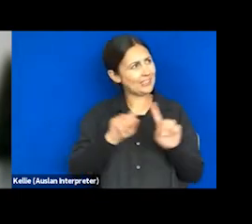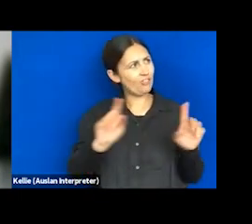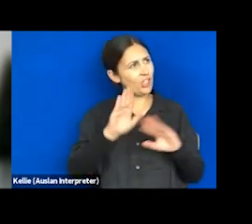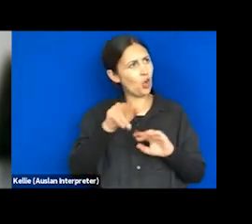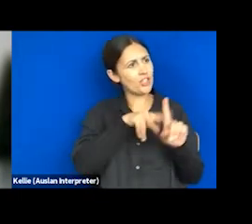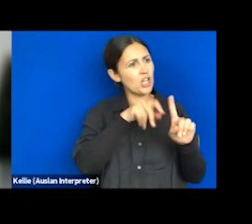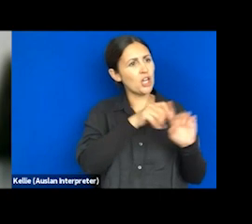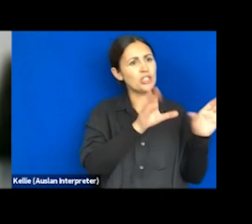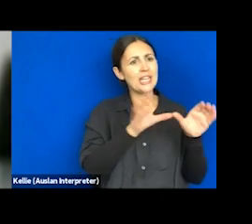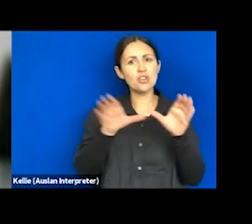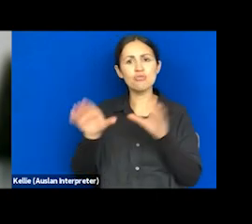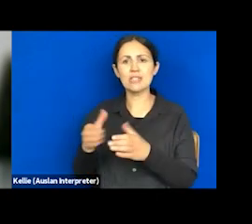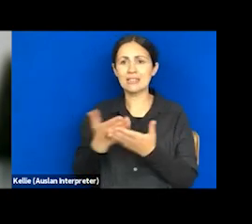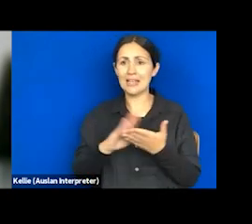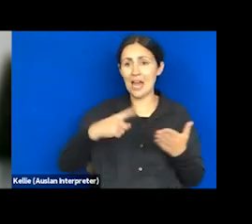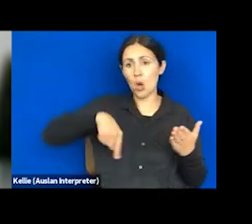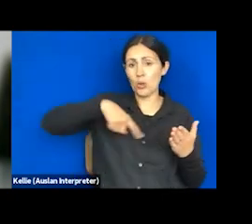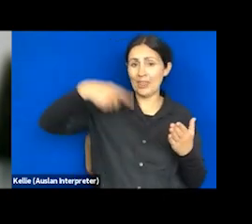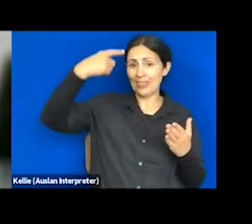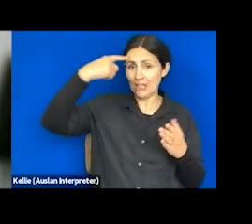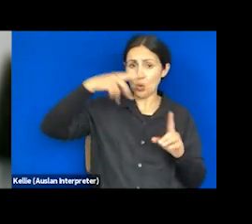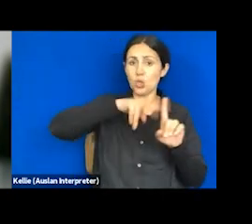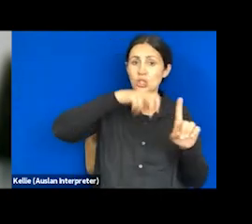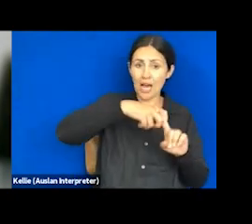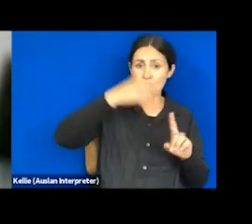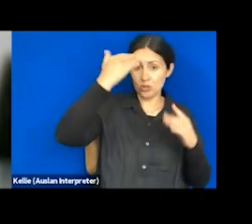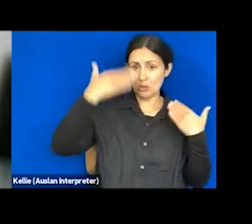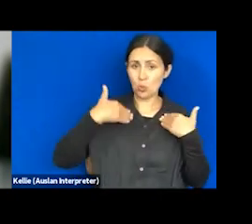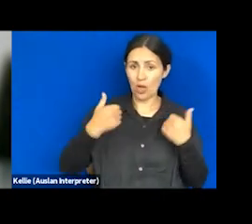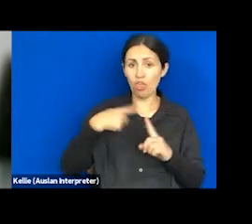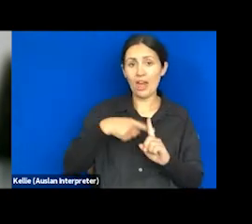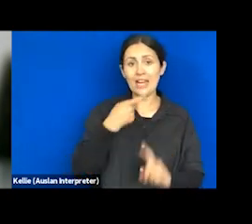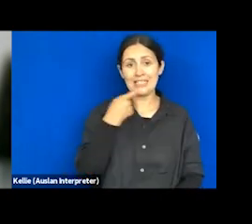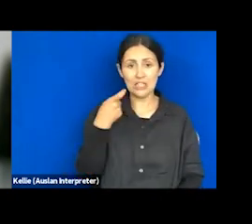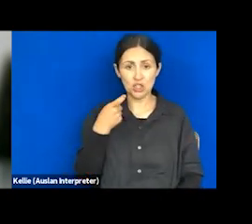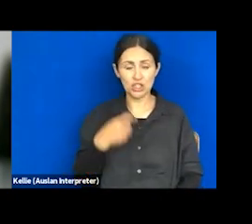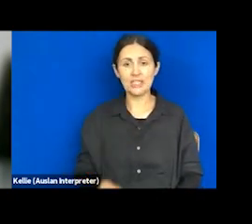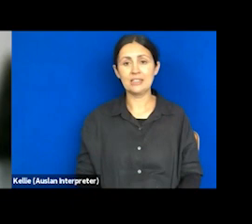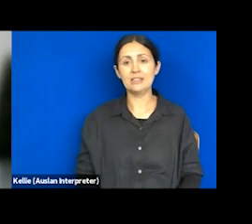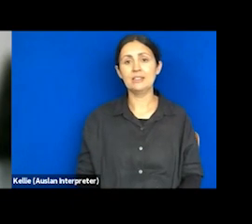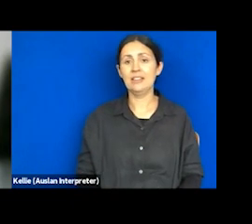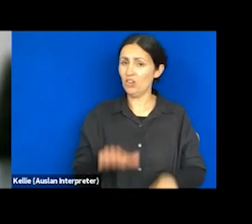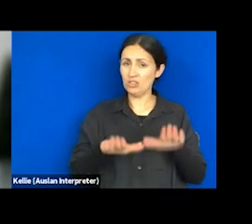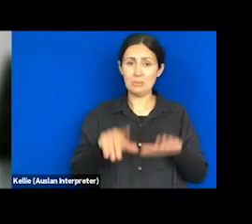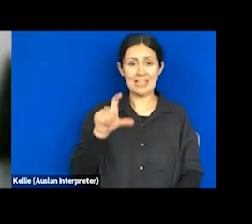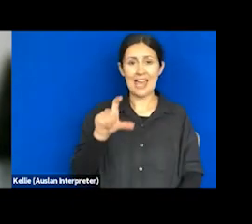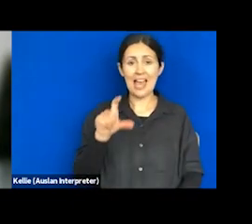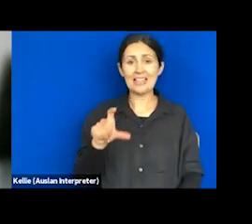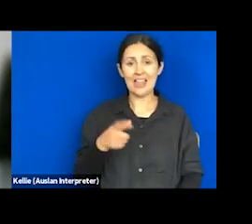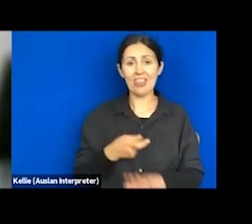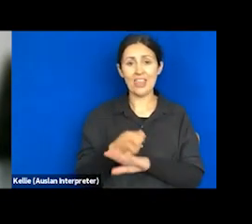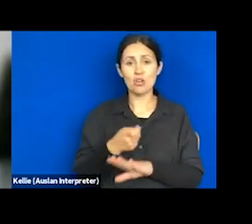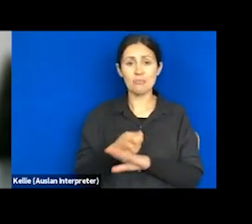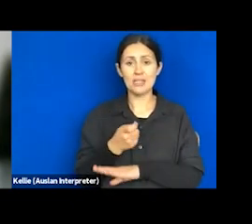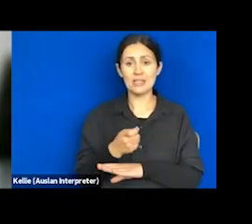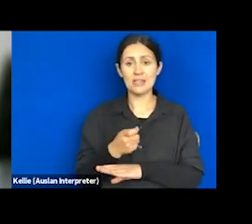and how we think about diagnoses in mental health and addiction, much more along the lines of cancer therapy, thinking about cancer as